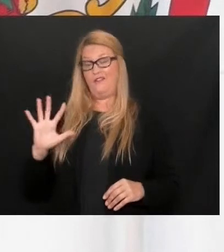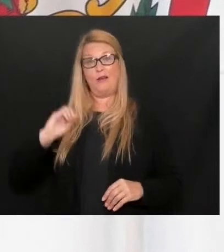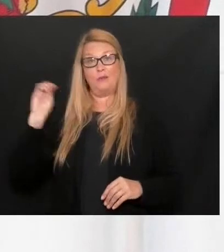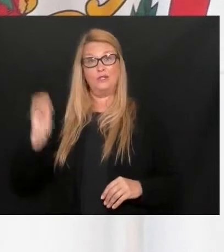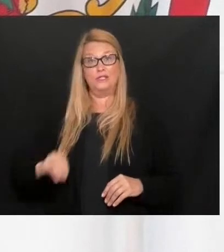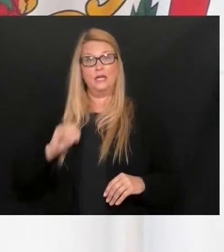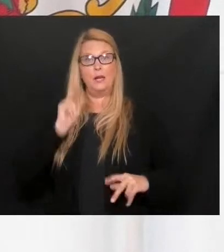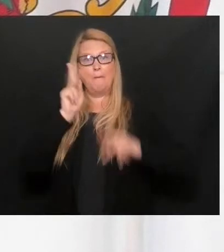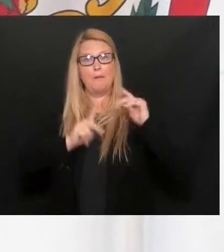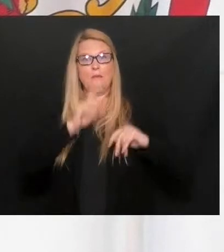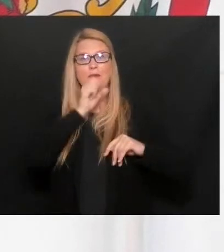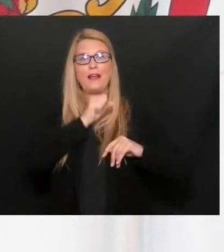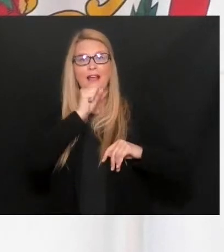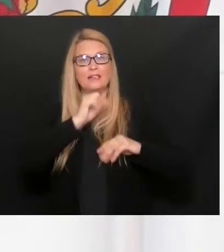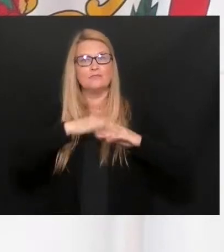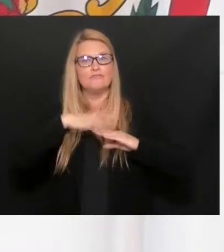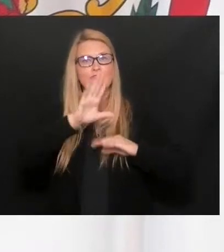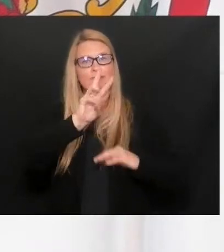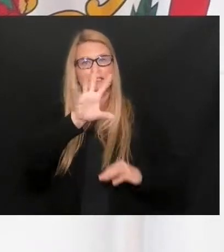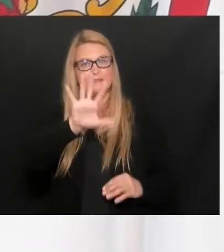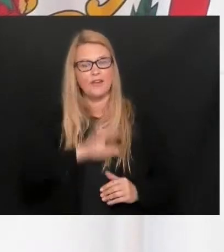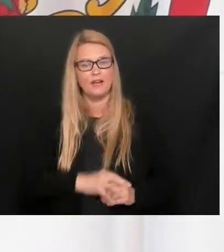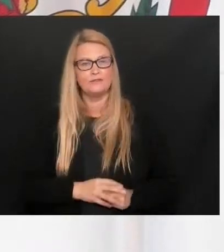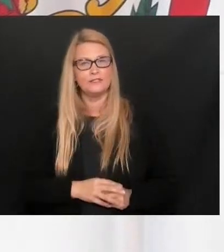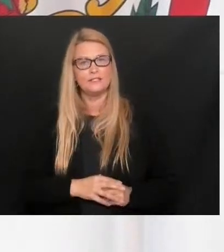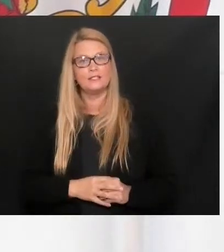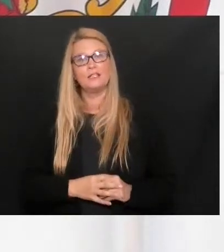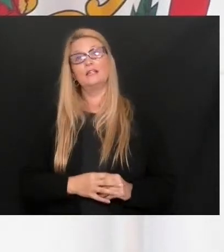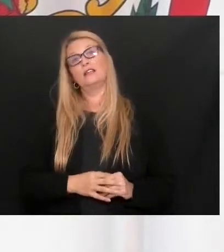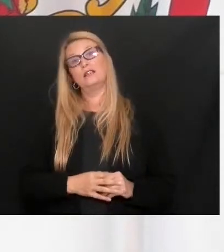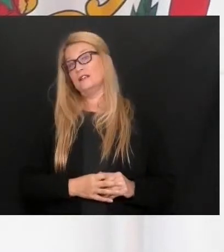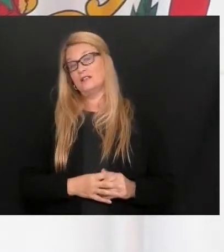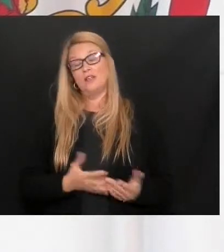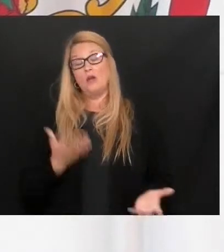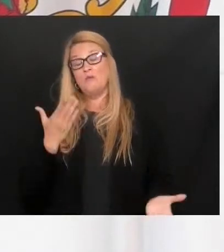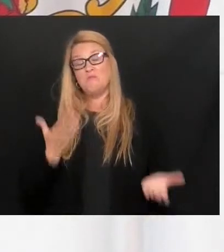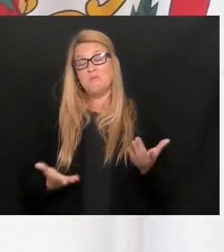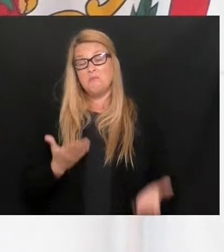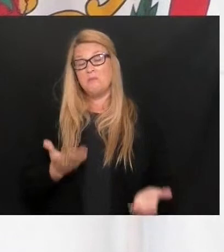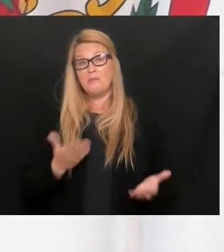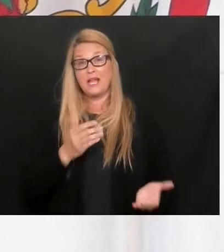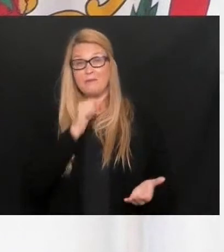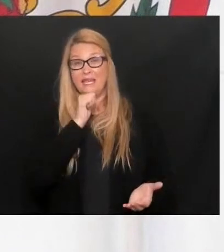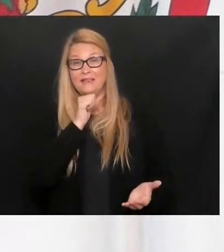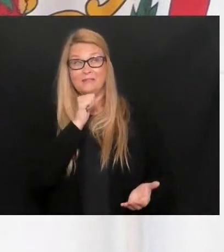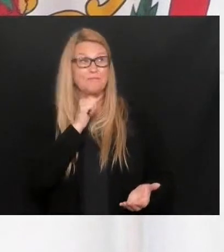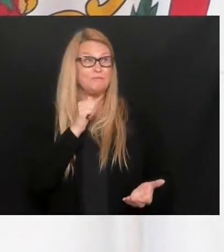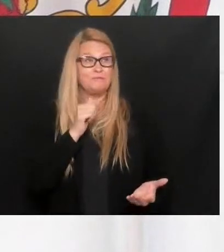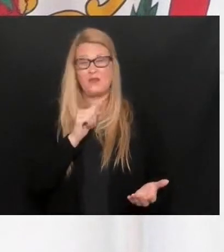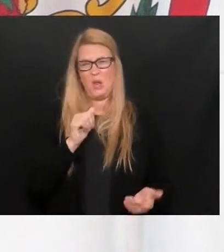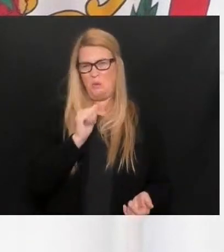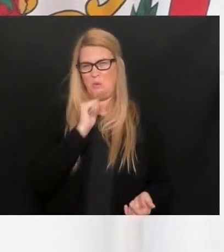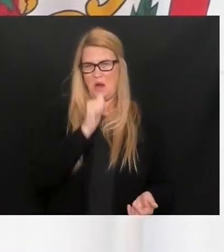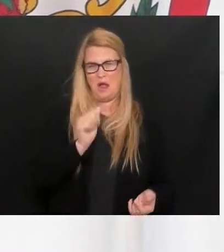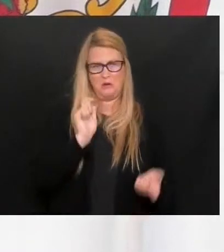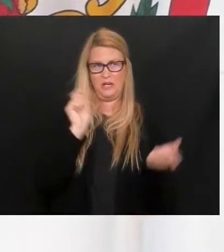all those that are over 65. We won't necessarily change our mind in any way in regard to the